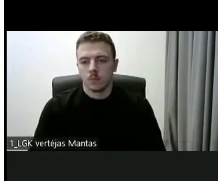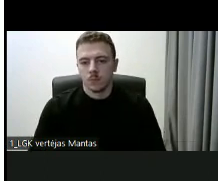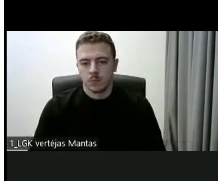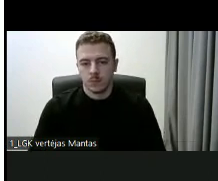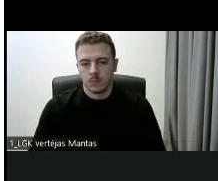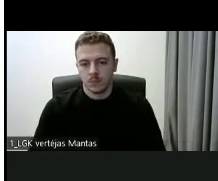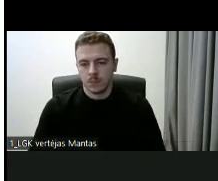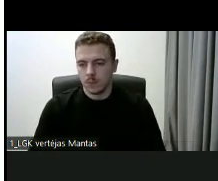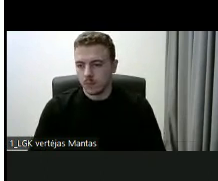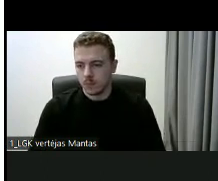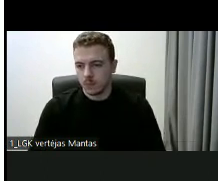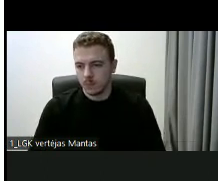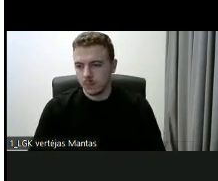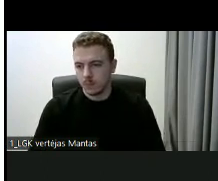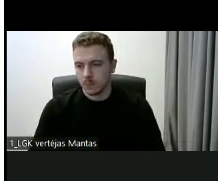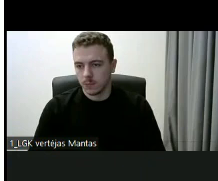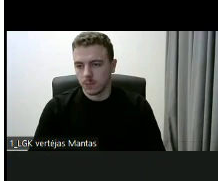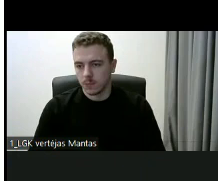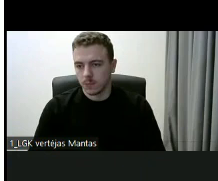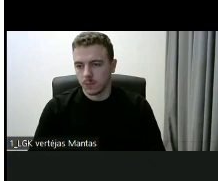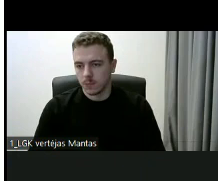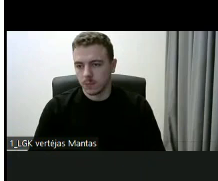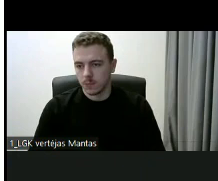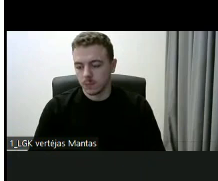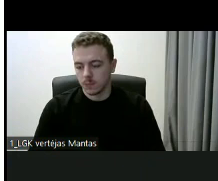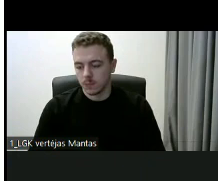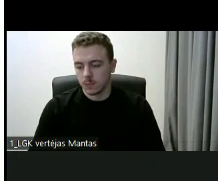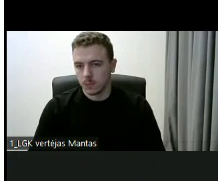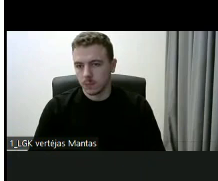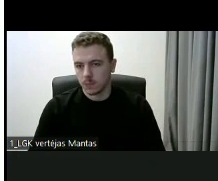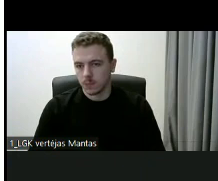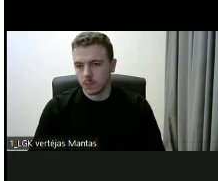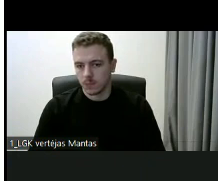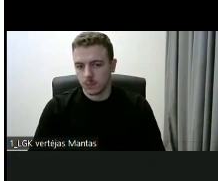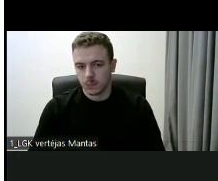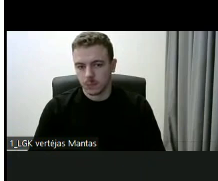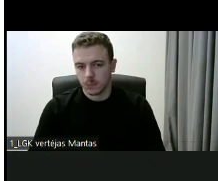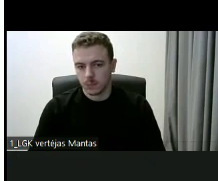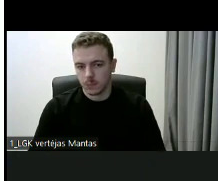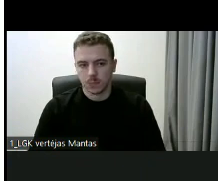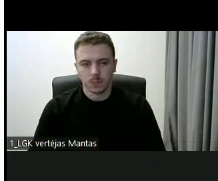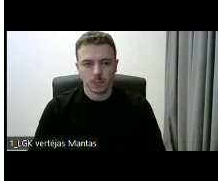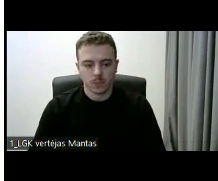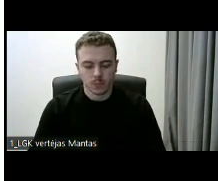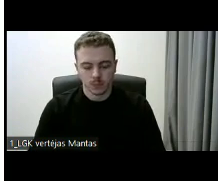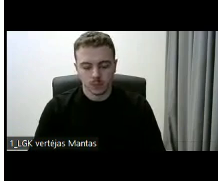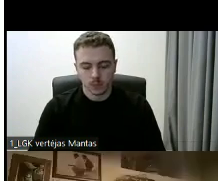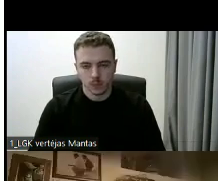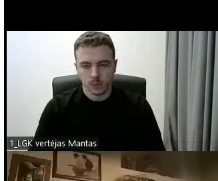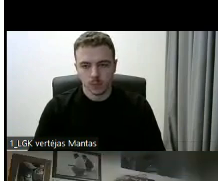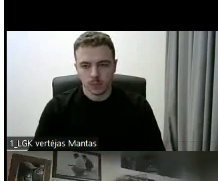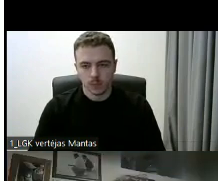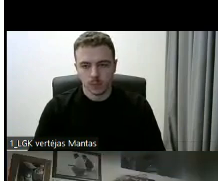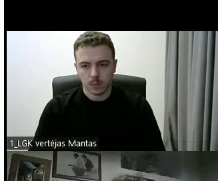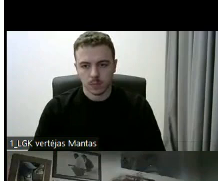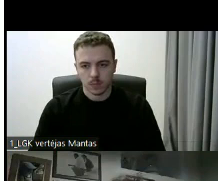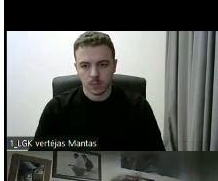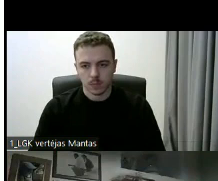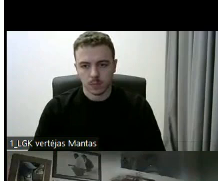professional development that you take on, that it should have an impact on your student